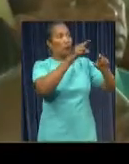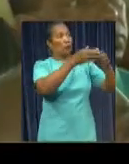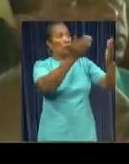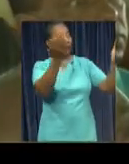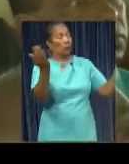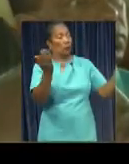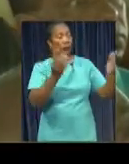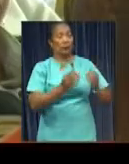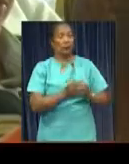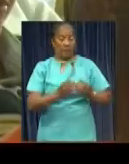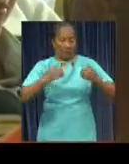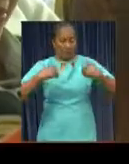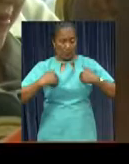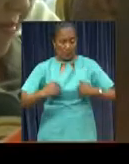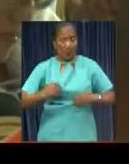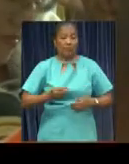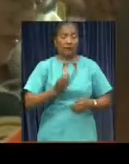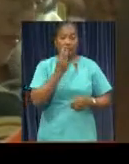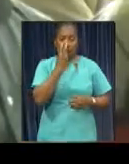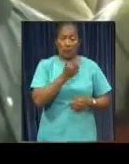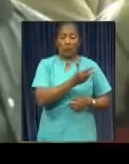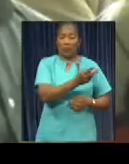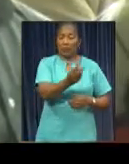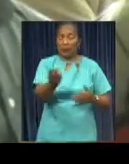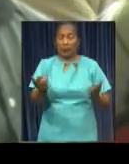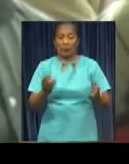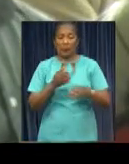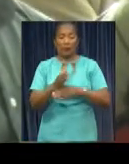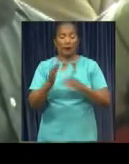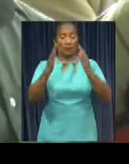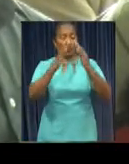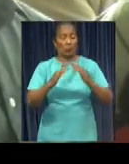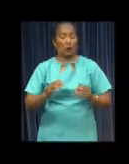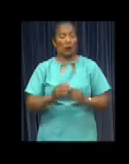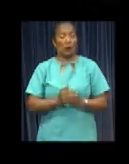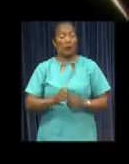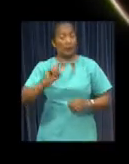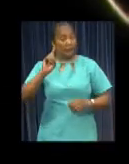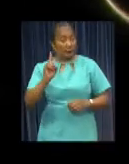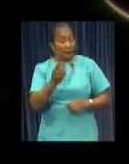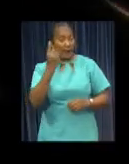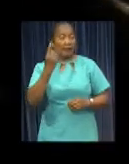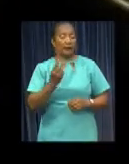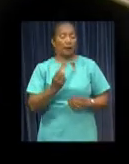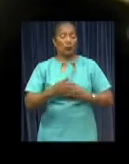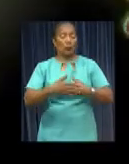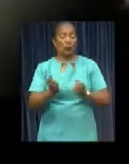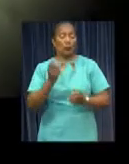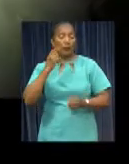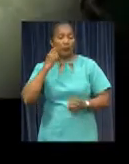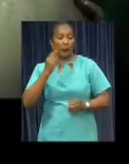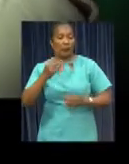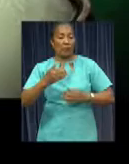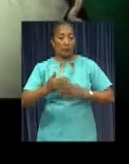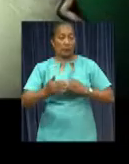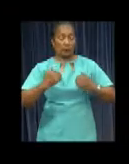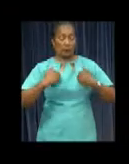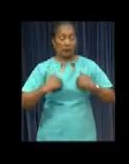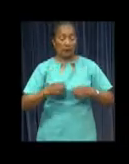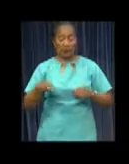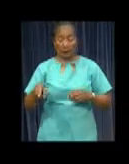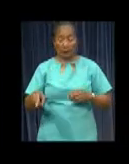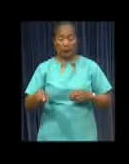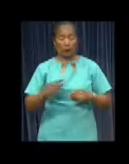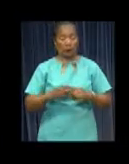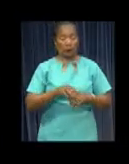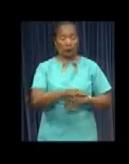renovated. The guests at the opening got a guided tour through the building, followed by an open day for residents